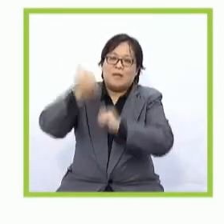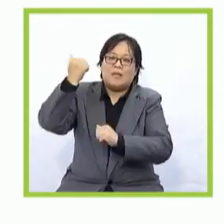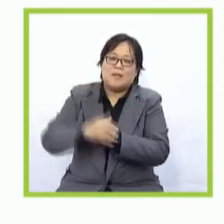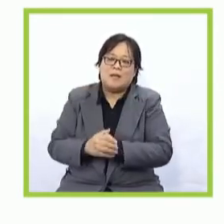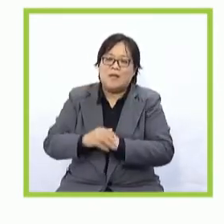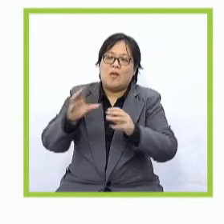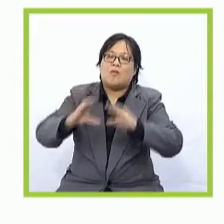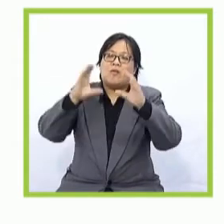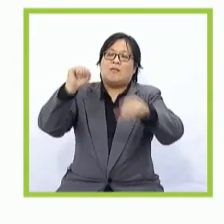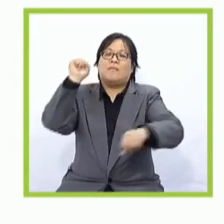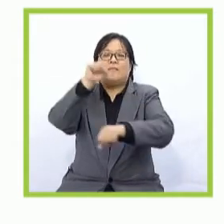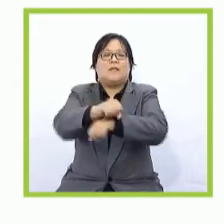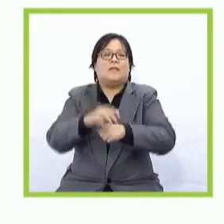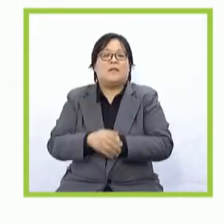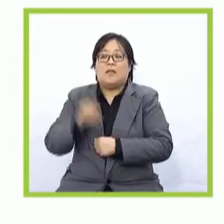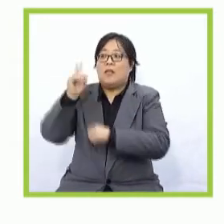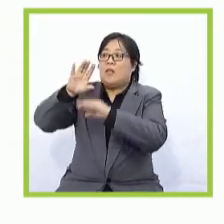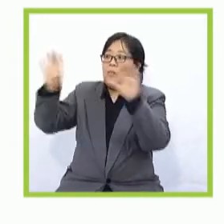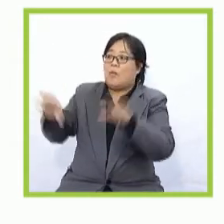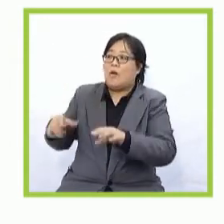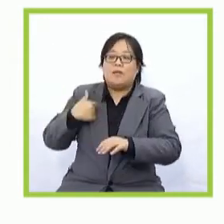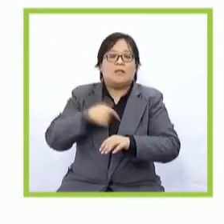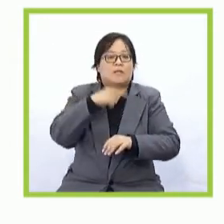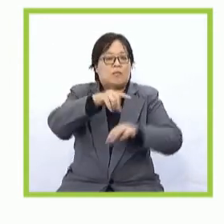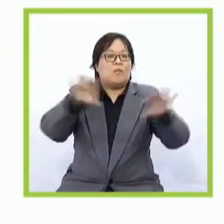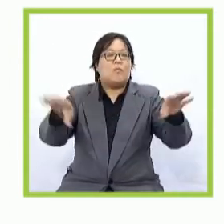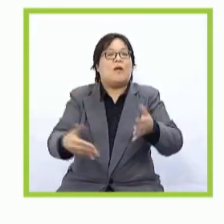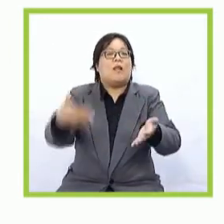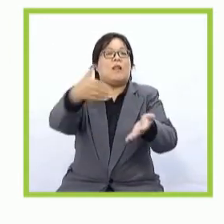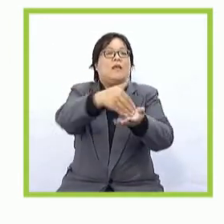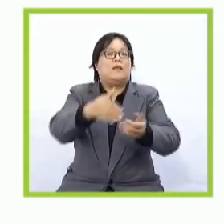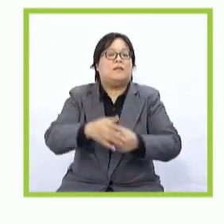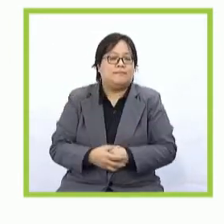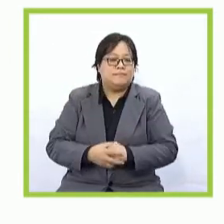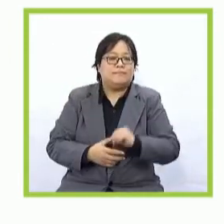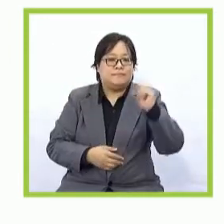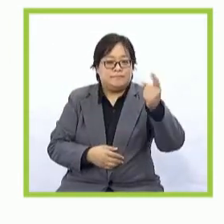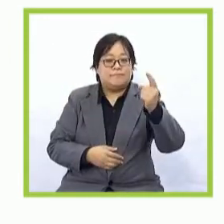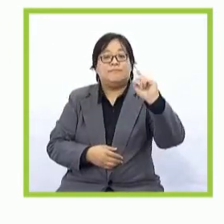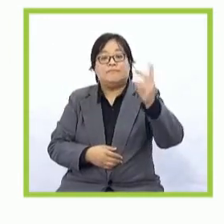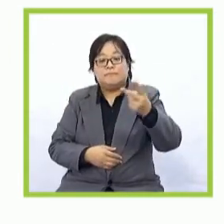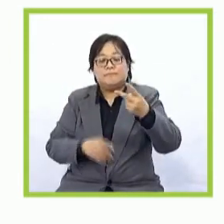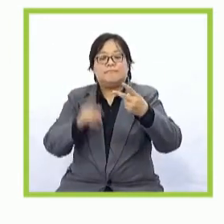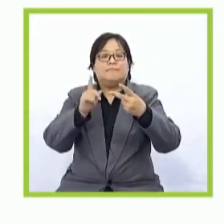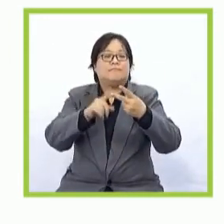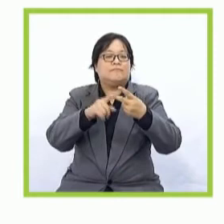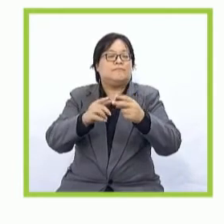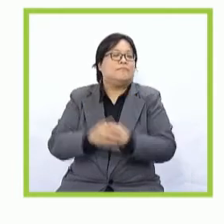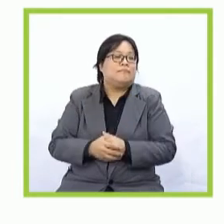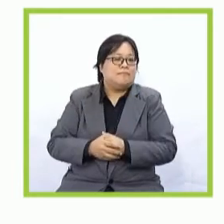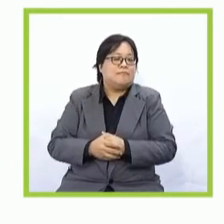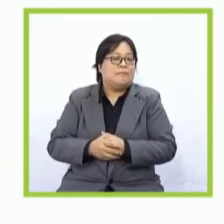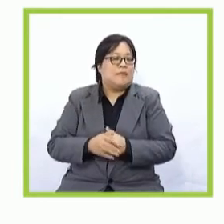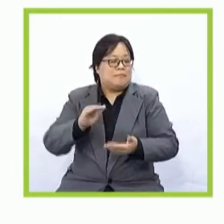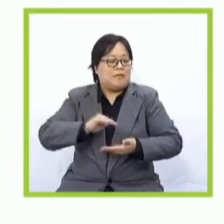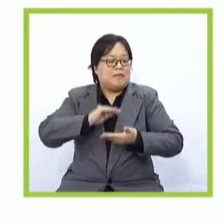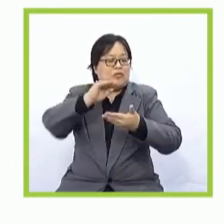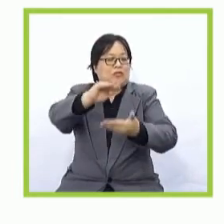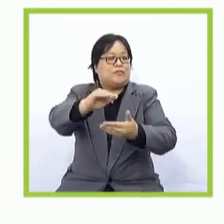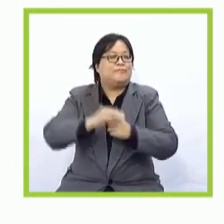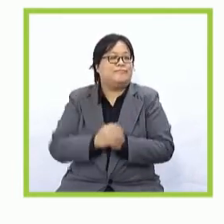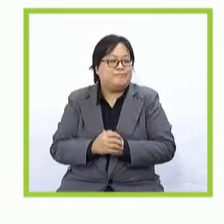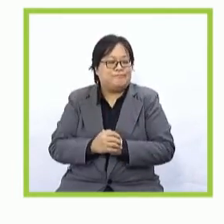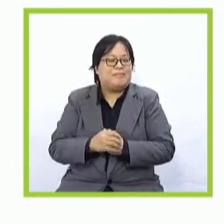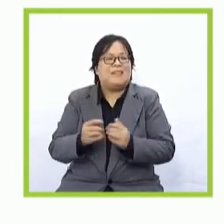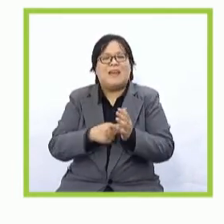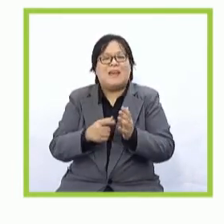it. They did it, and we have to do it again. The second part is around, in a way, messaging. Sometimes